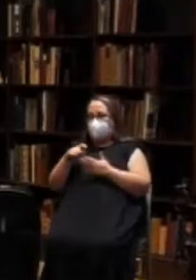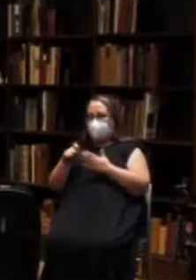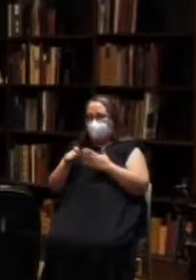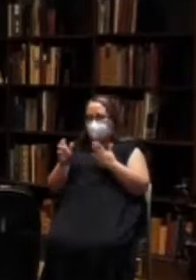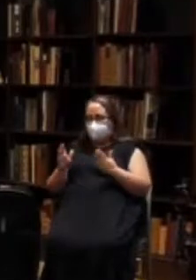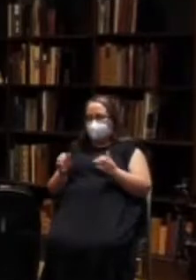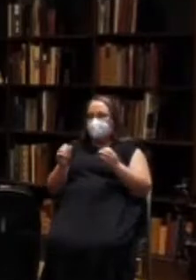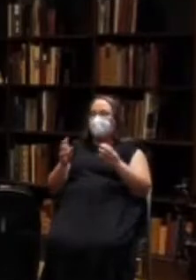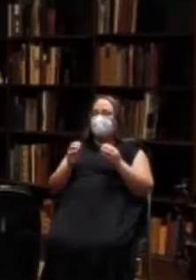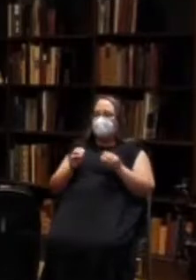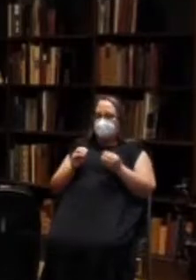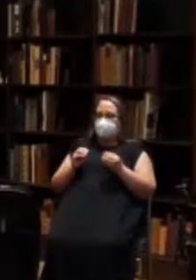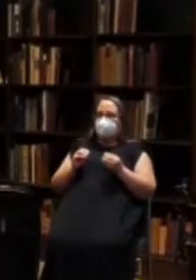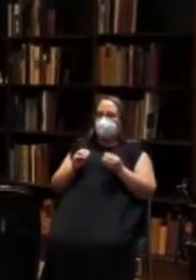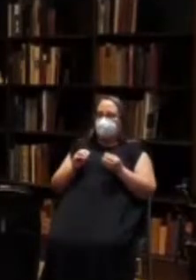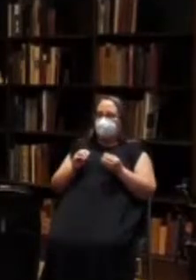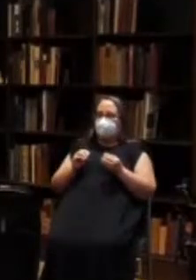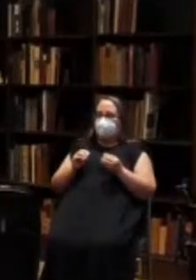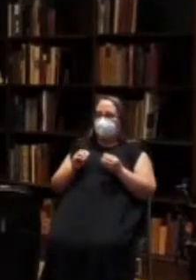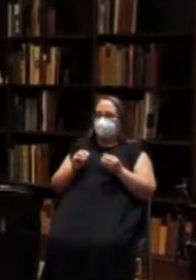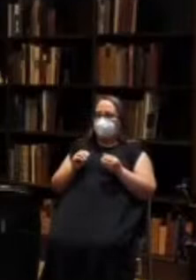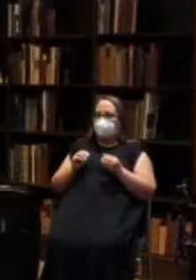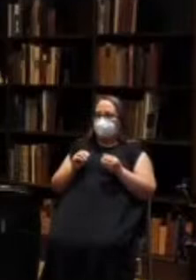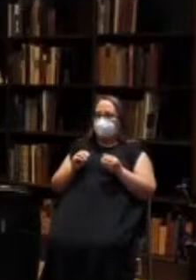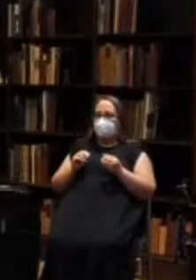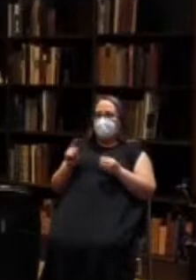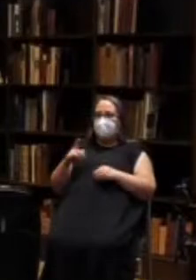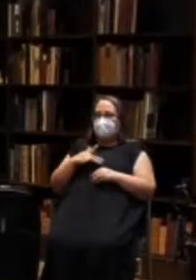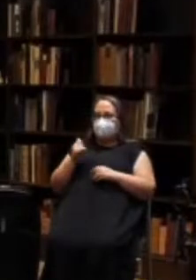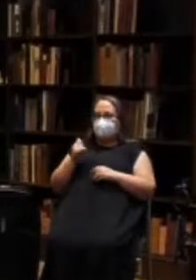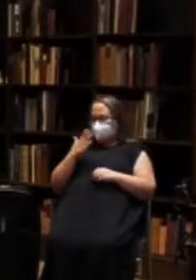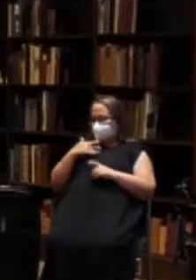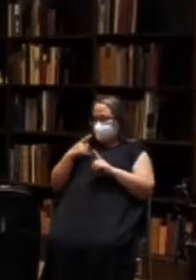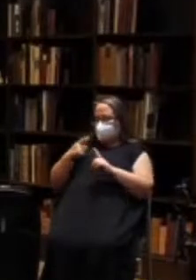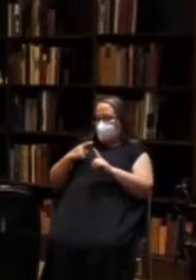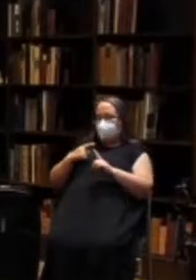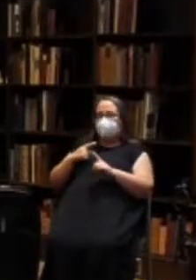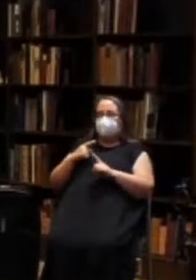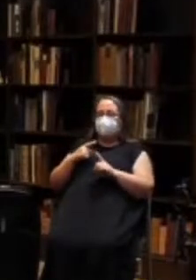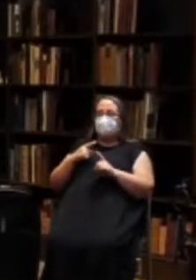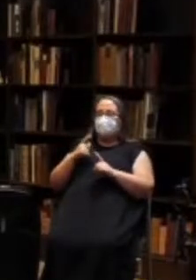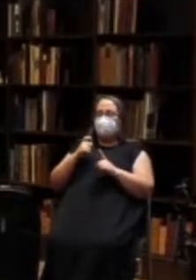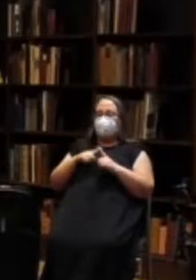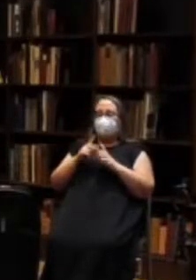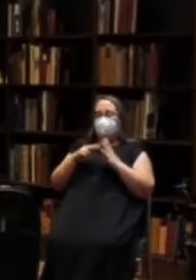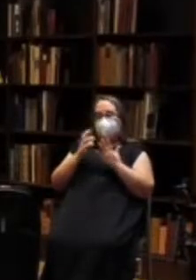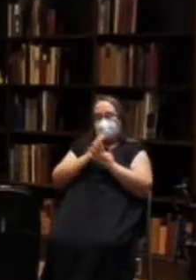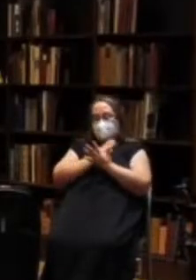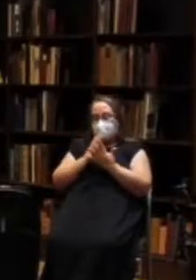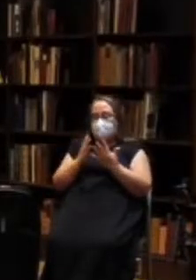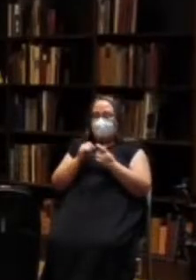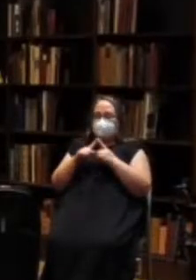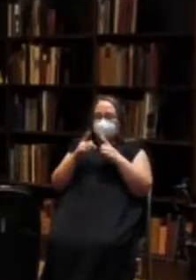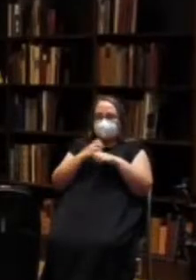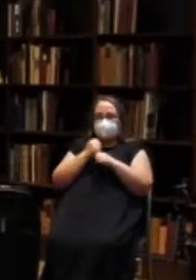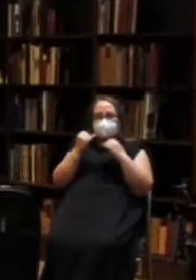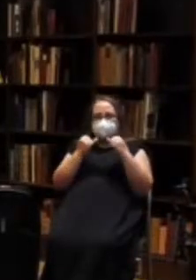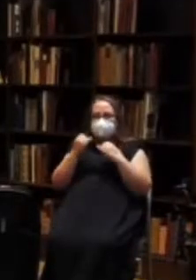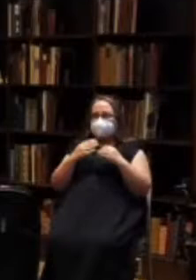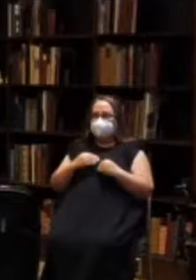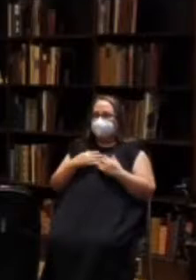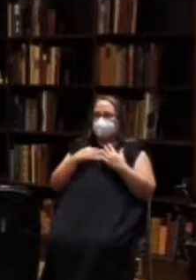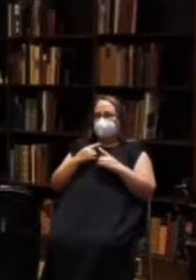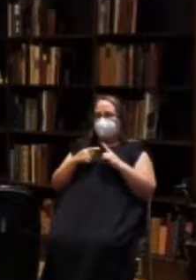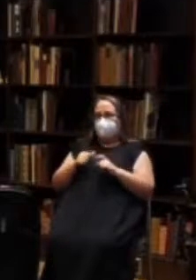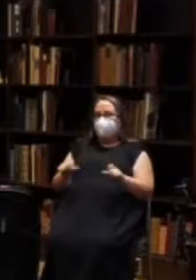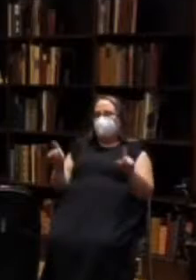right? So he felt like they were missing the point. His idea was to read as widely as possible because he wanted to get ideas and inspiration